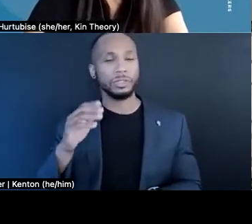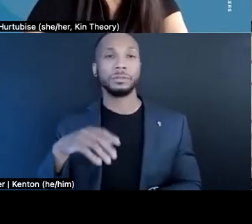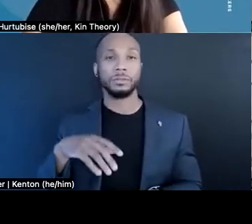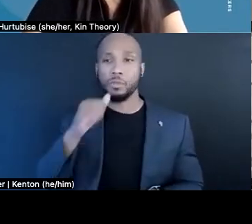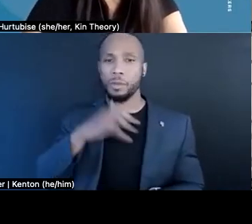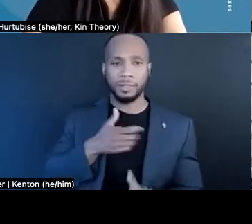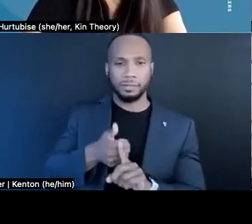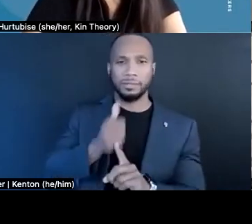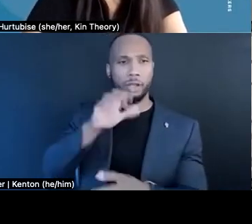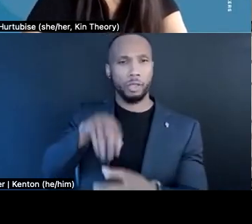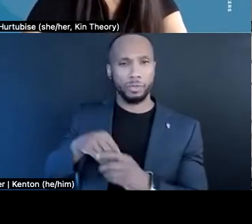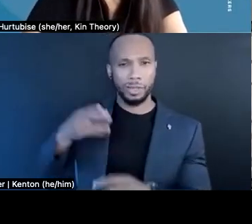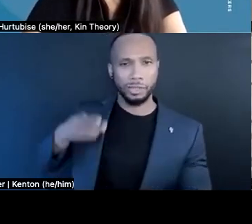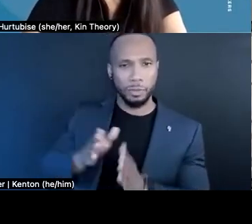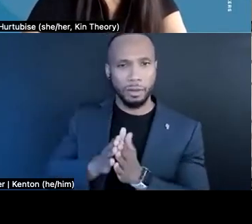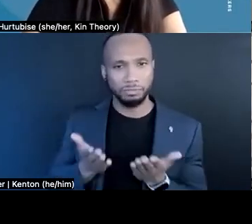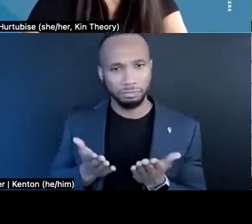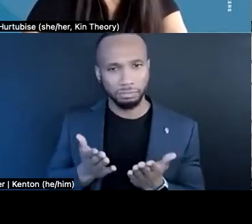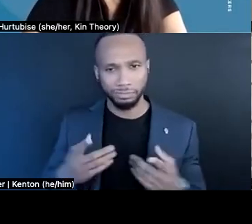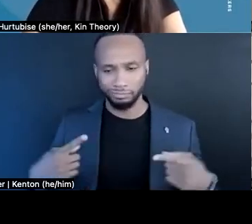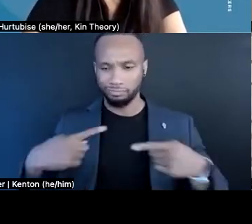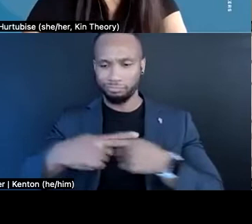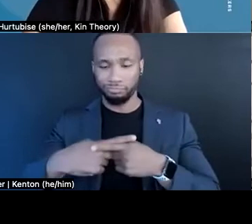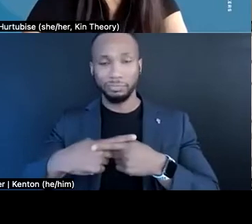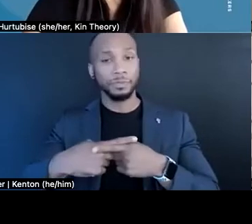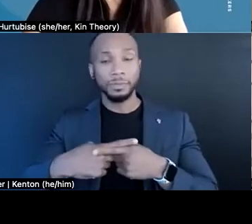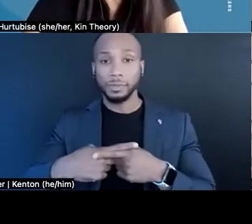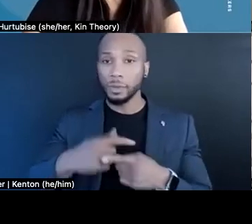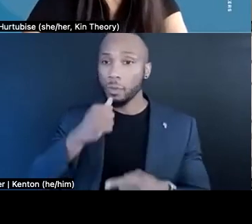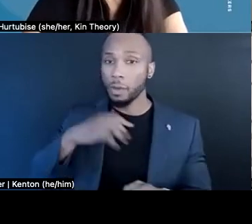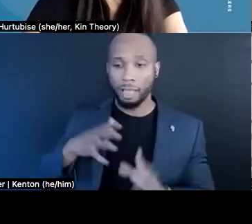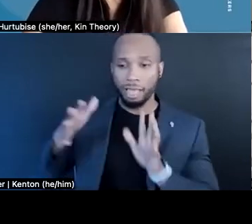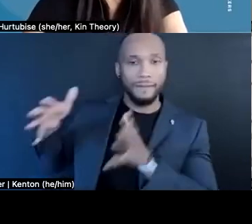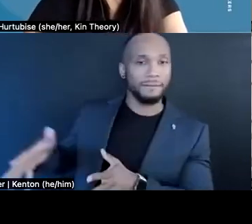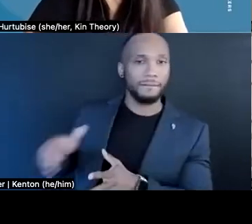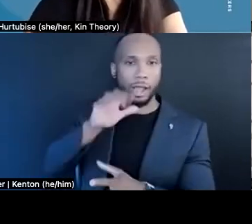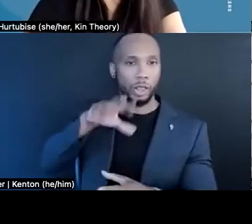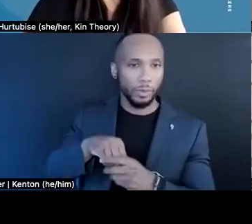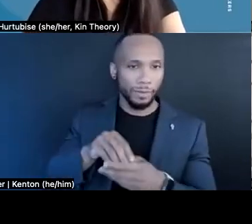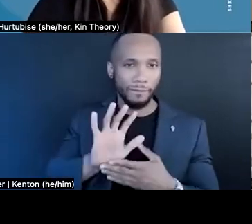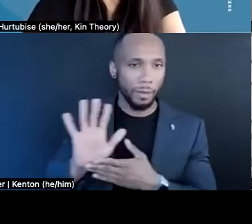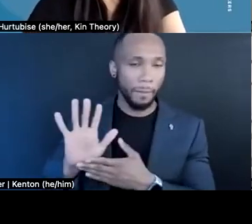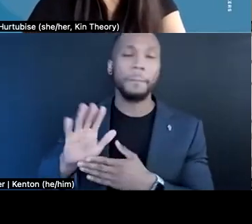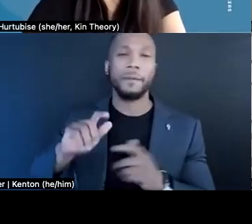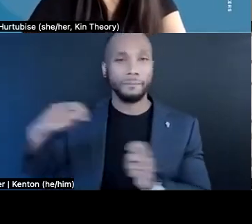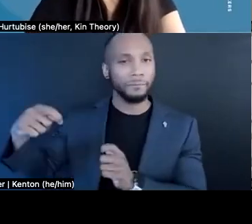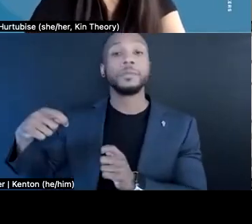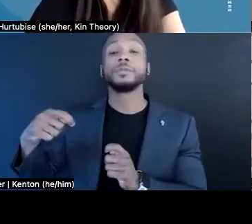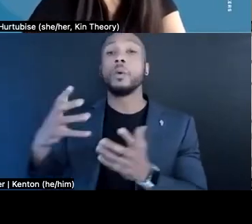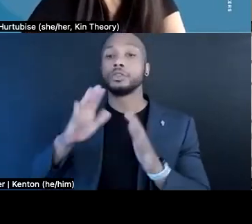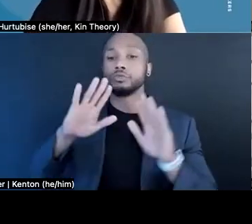books, and thereafter they're left out of film and media. And so I really kind of wanted to bring